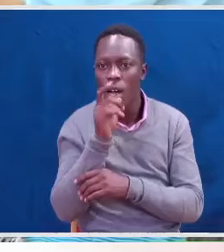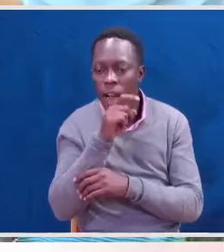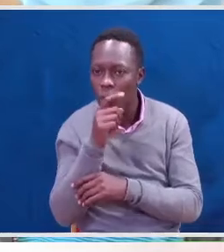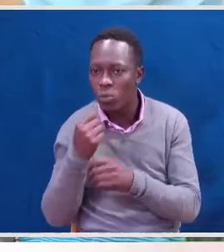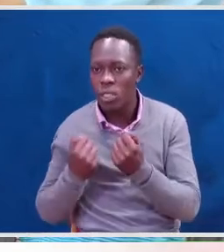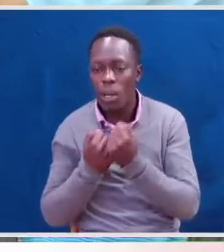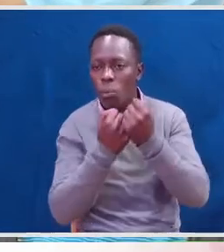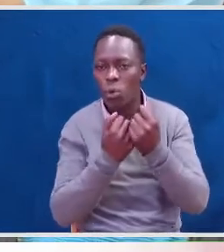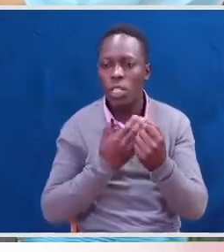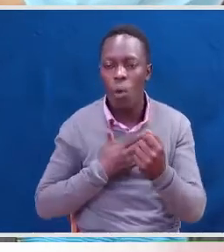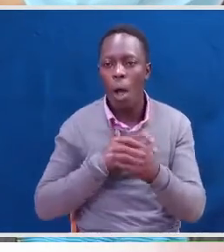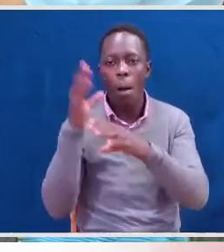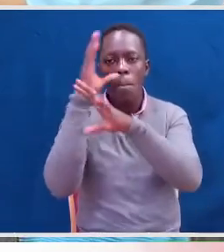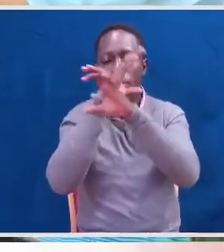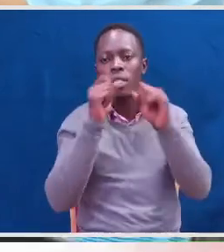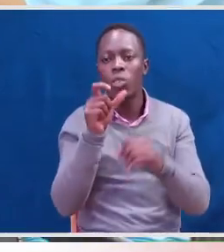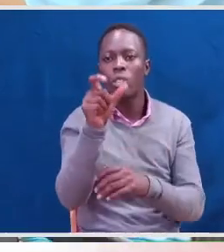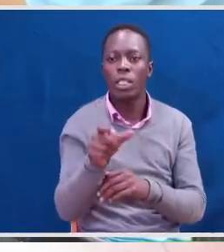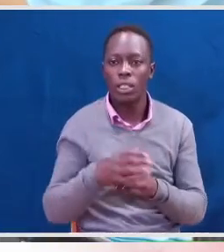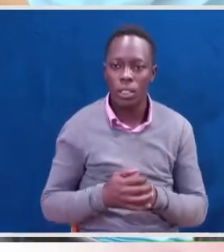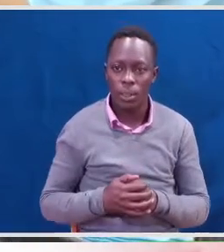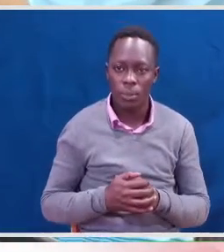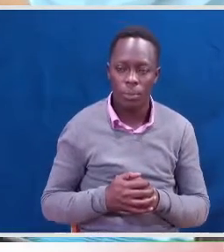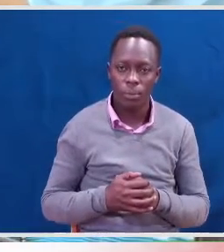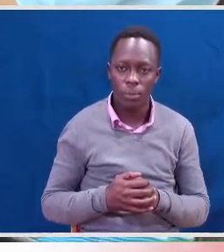support our presidential candidate.